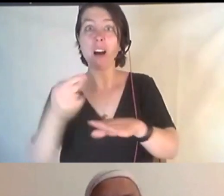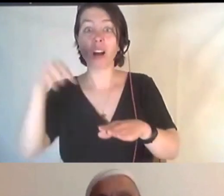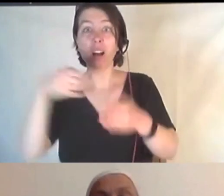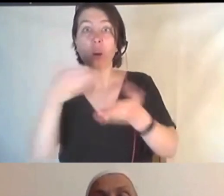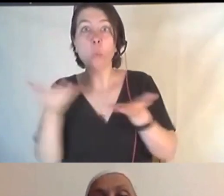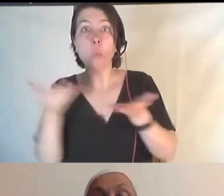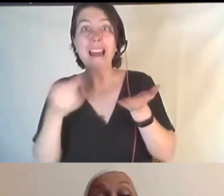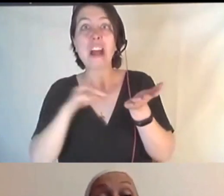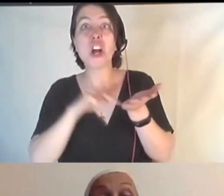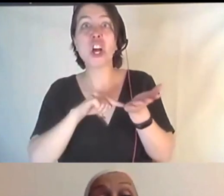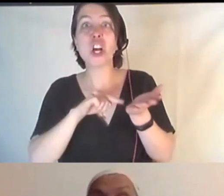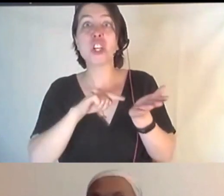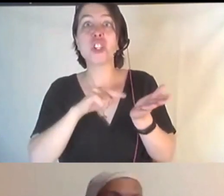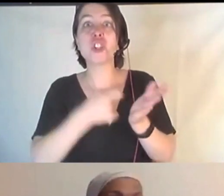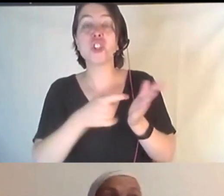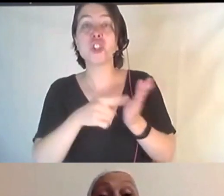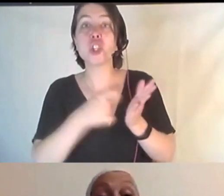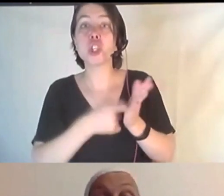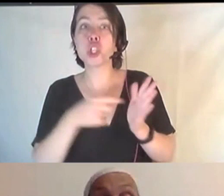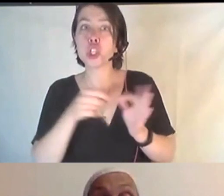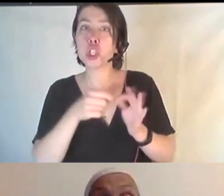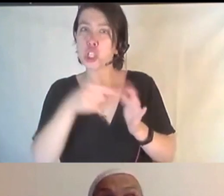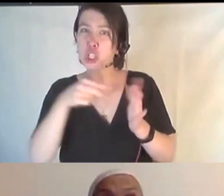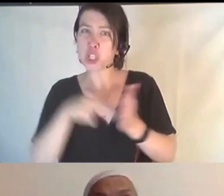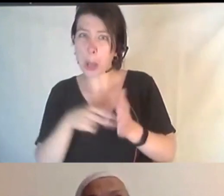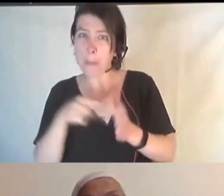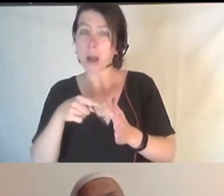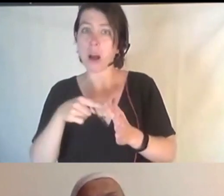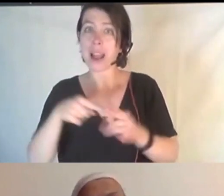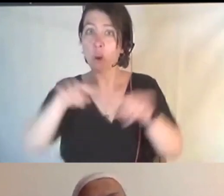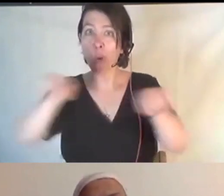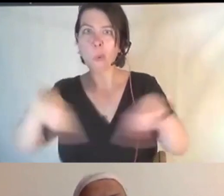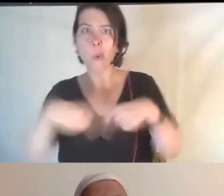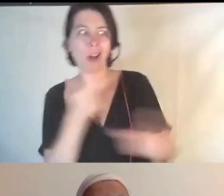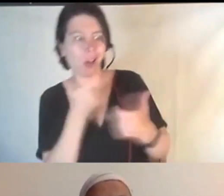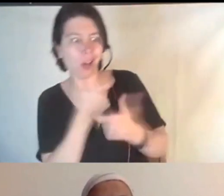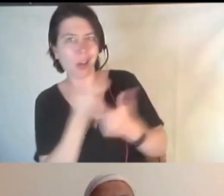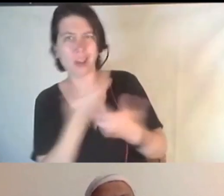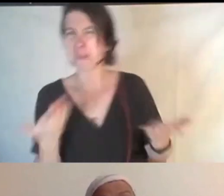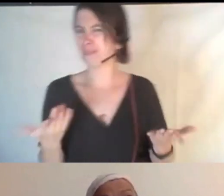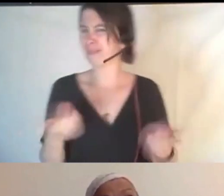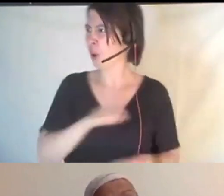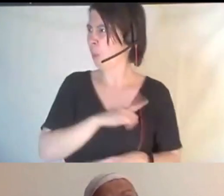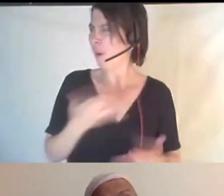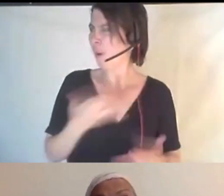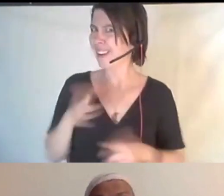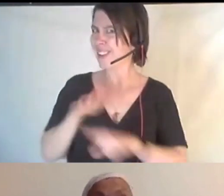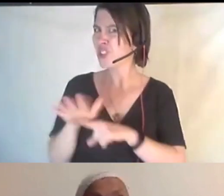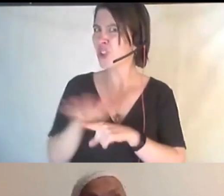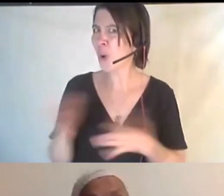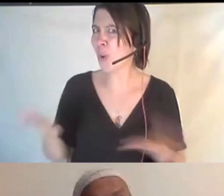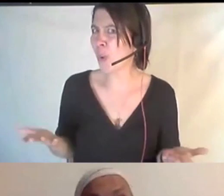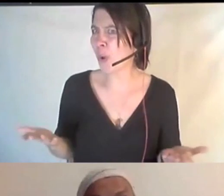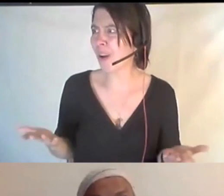hall several times over, actually, in a short space of time. But, you know, this idea that should be a joke because of